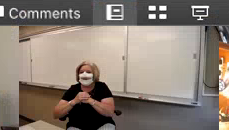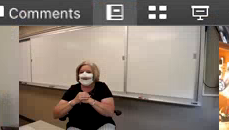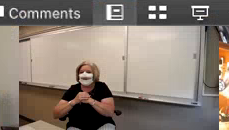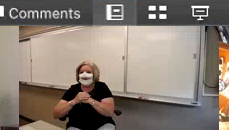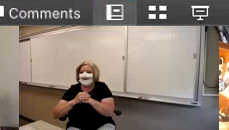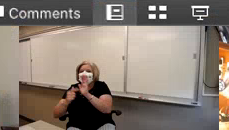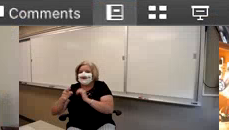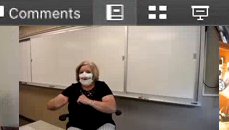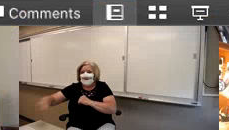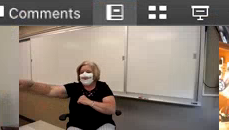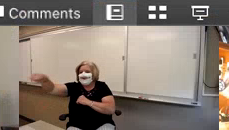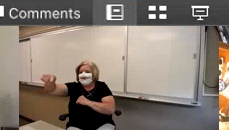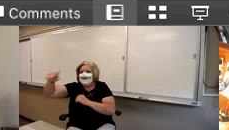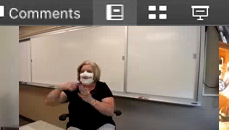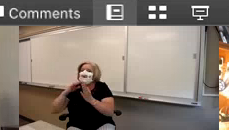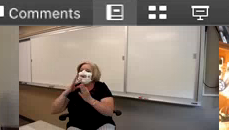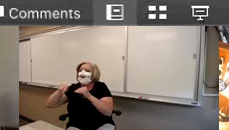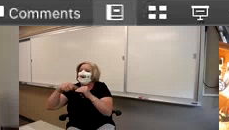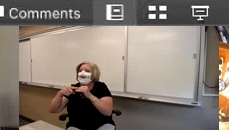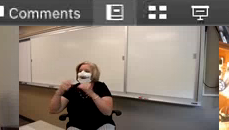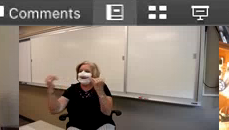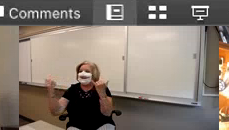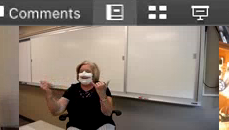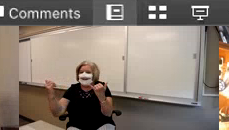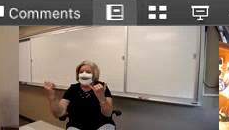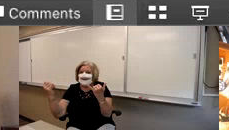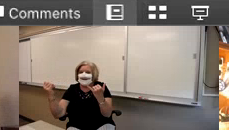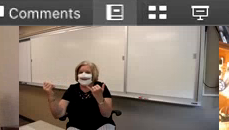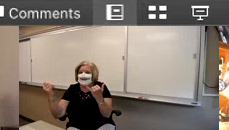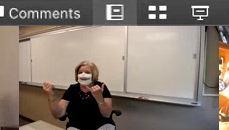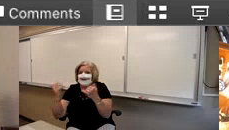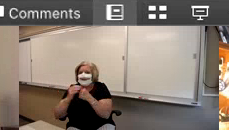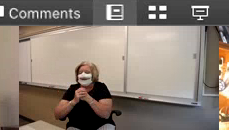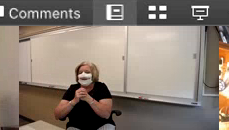I wanted to talk about today, right? And so